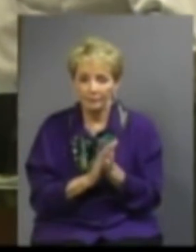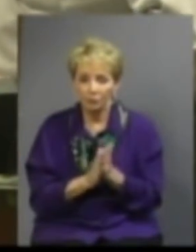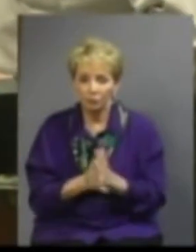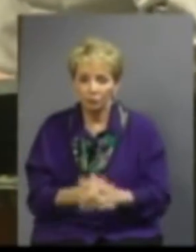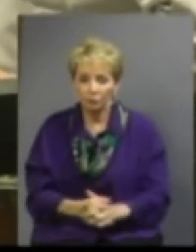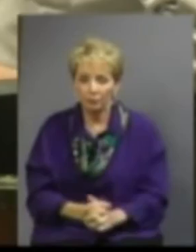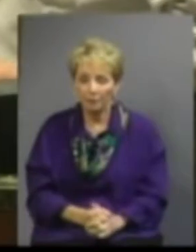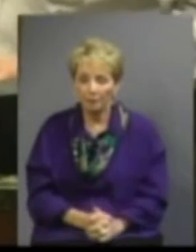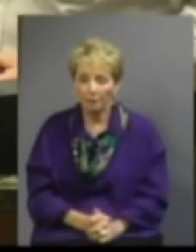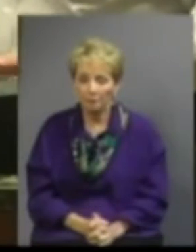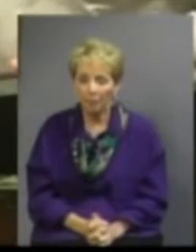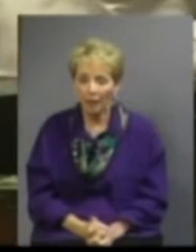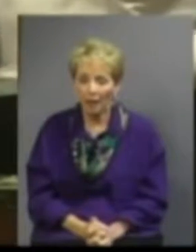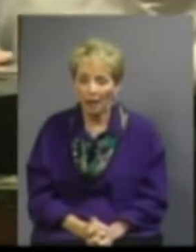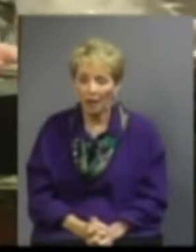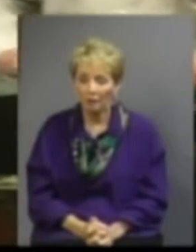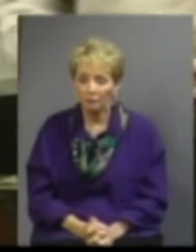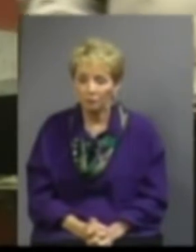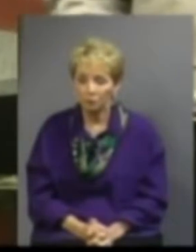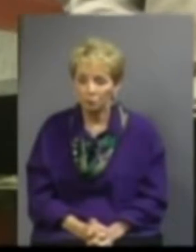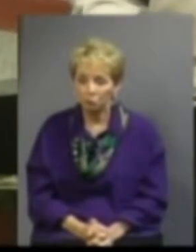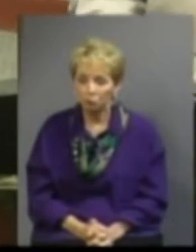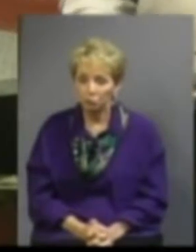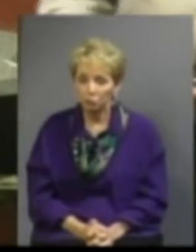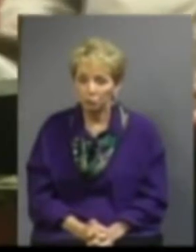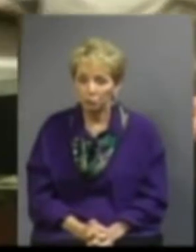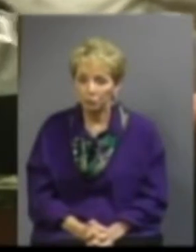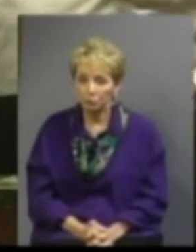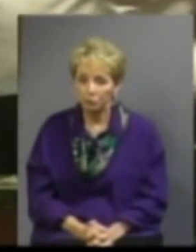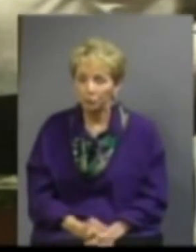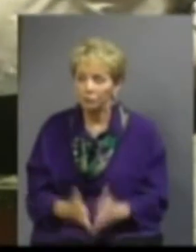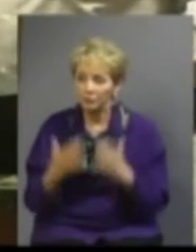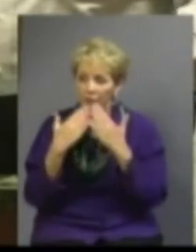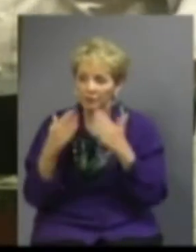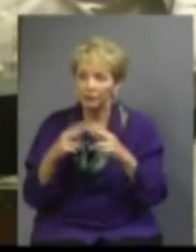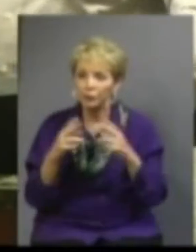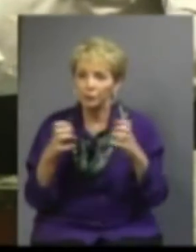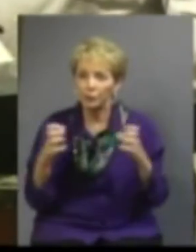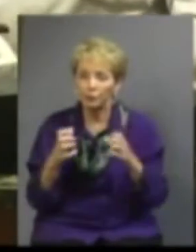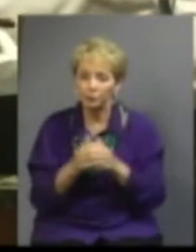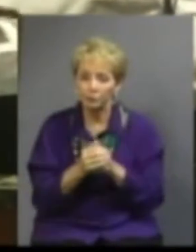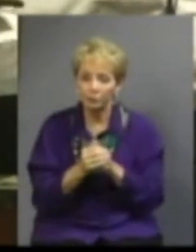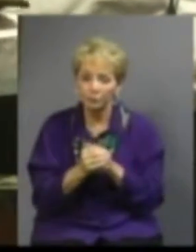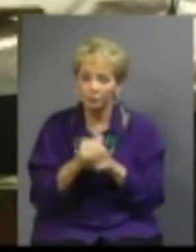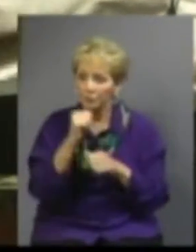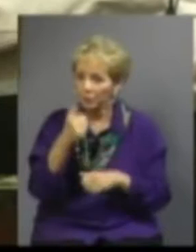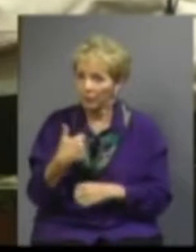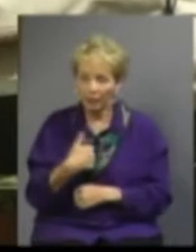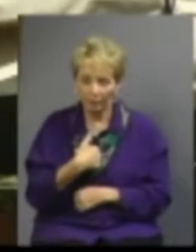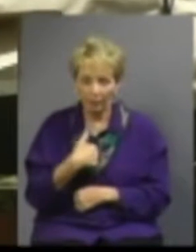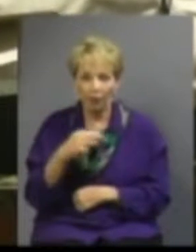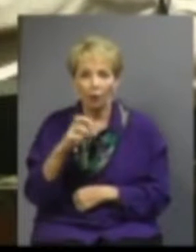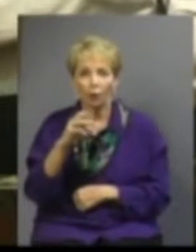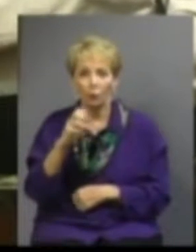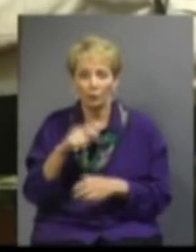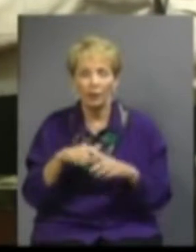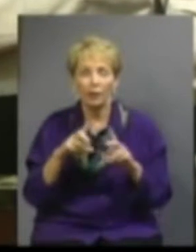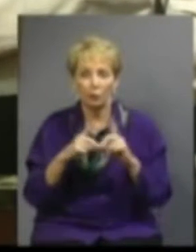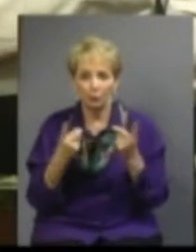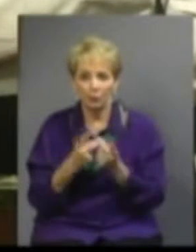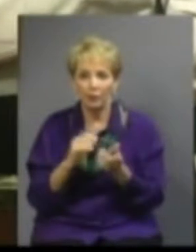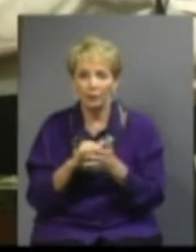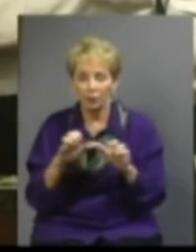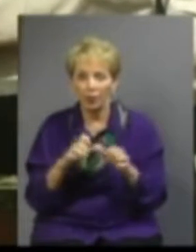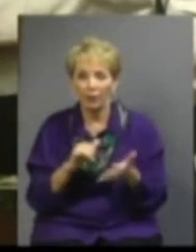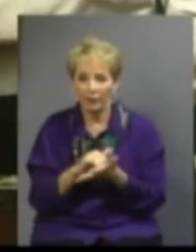Have a safe trip back, Jeff. All right, thank you. Okay. Thank you very much. Again, it's not me, it's the crews and the departments that have done